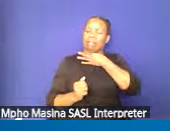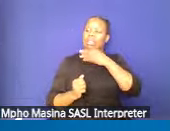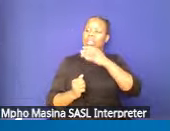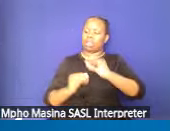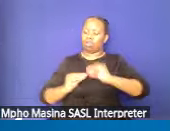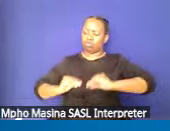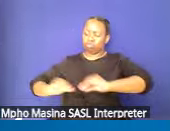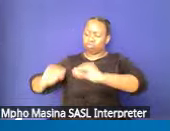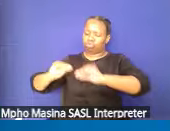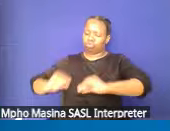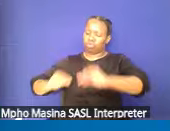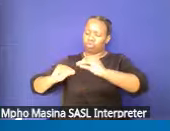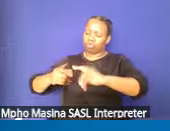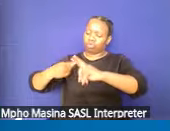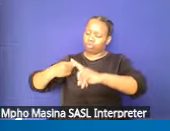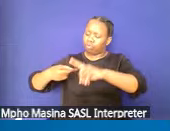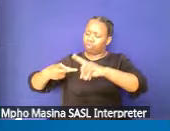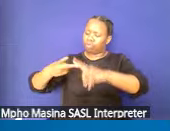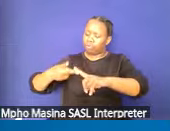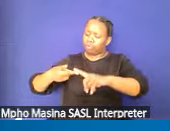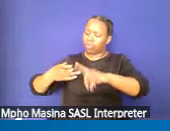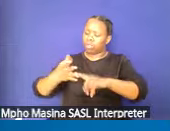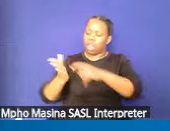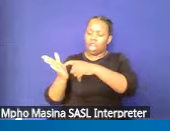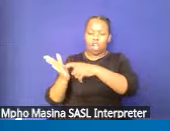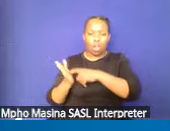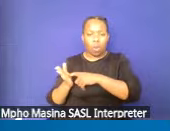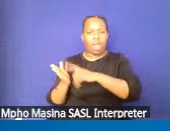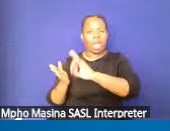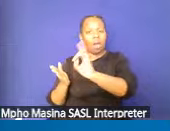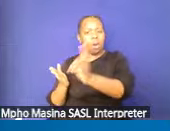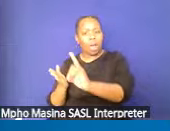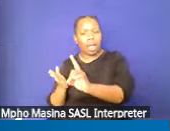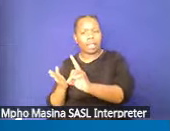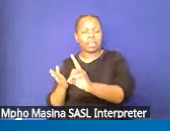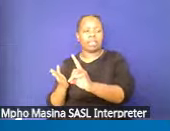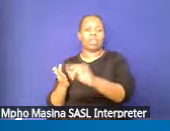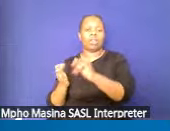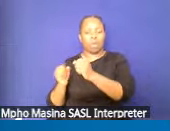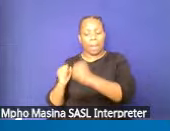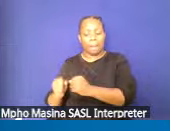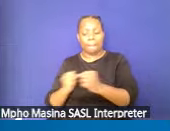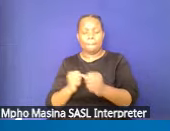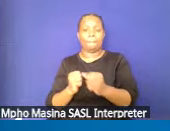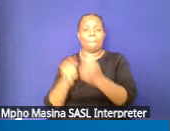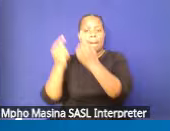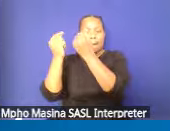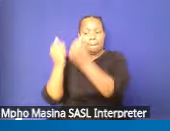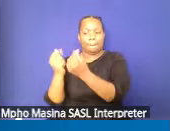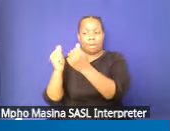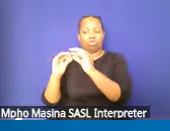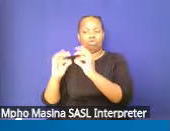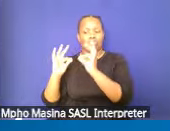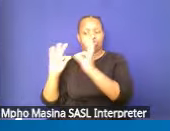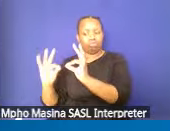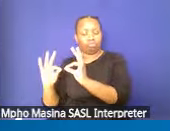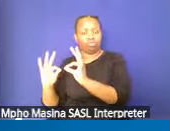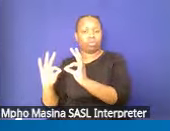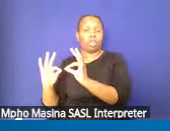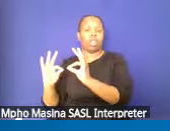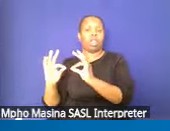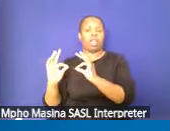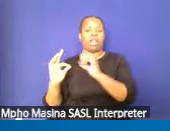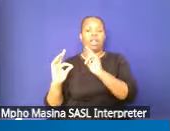entities in terms of what is required to remain in financial good standing in